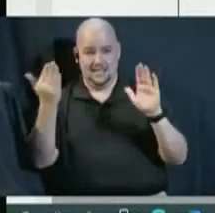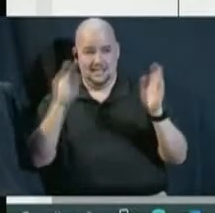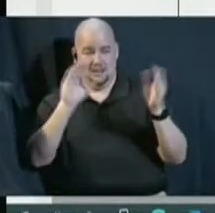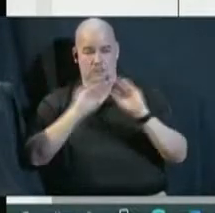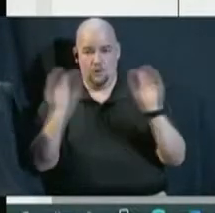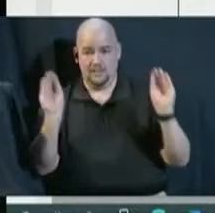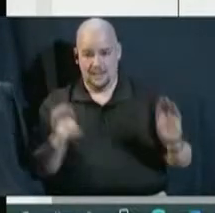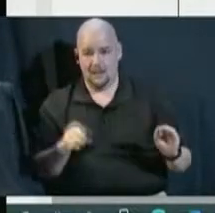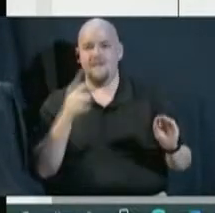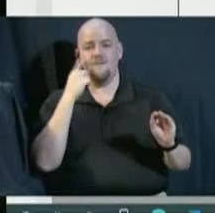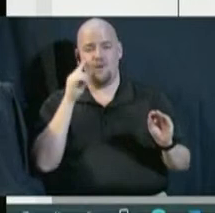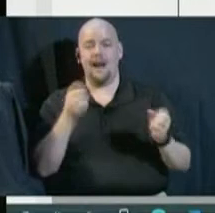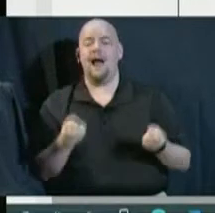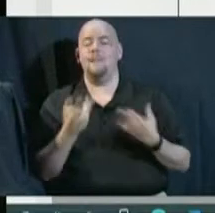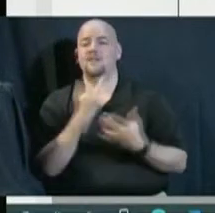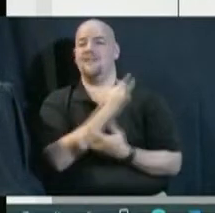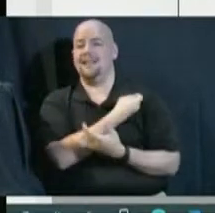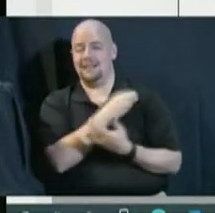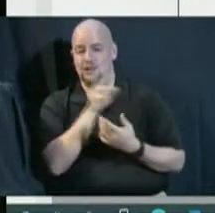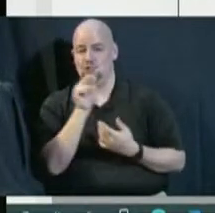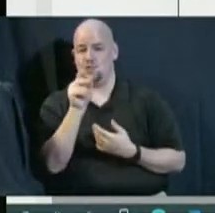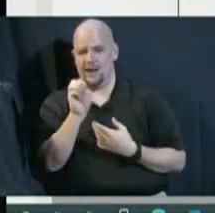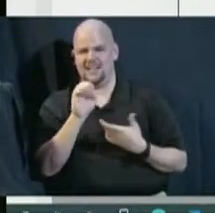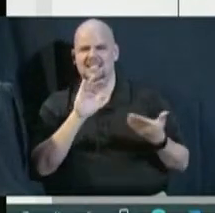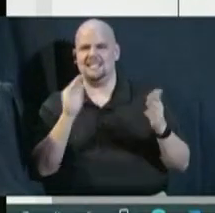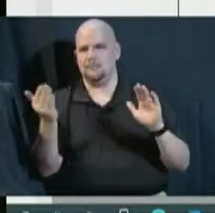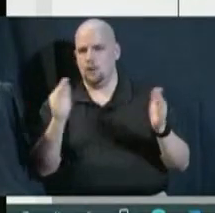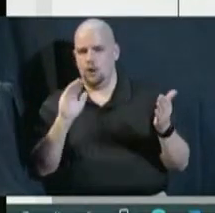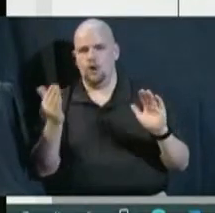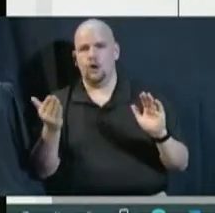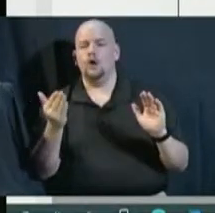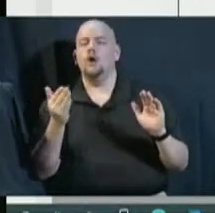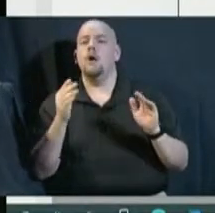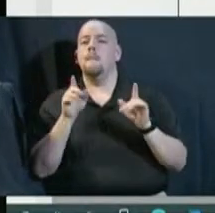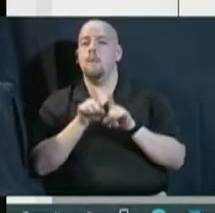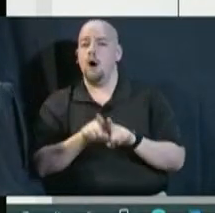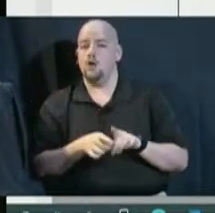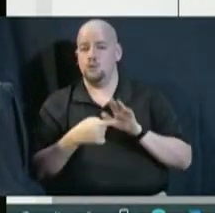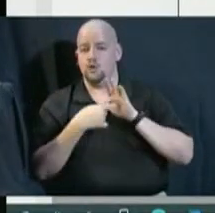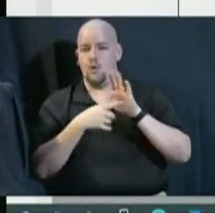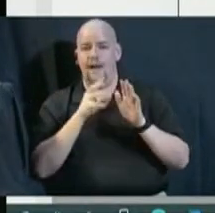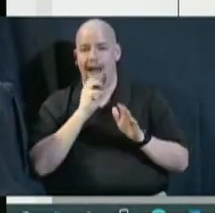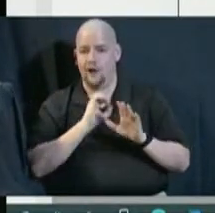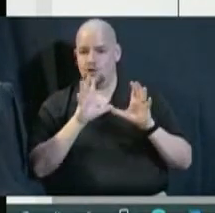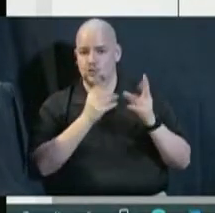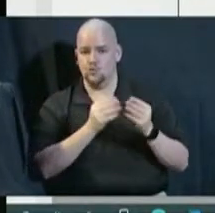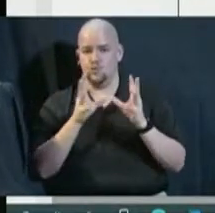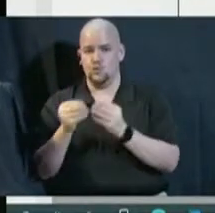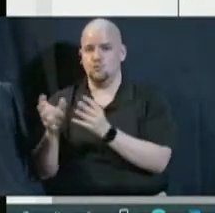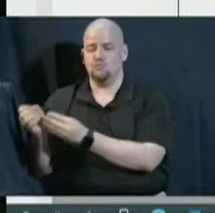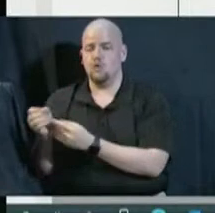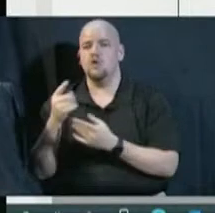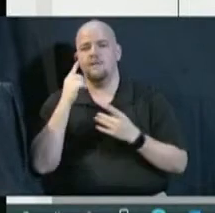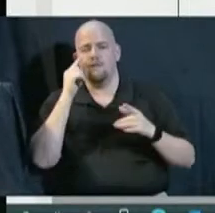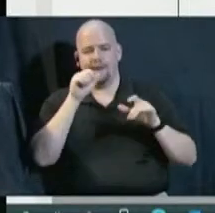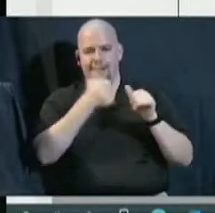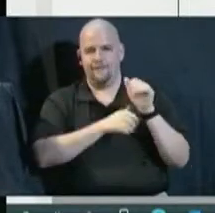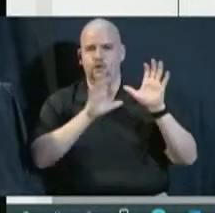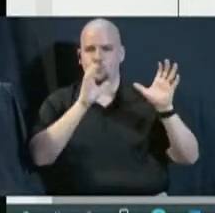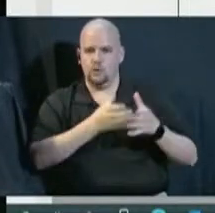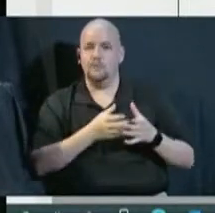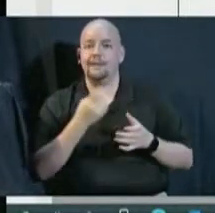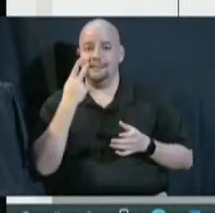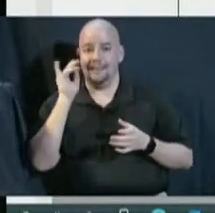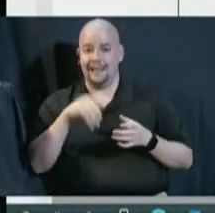percentages as far as the vaccination rates is very similar. But we also showed the age, the average age for each of those groups. So you see